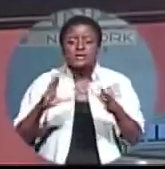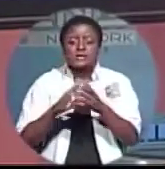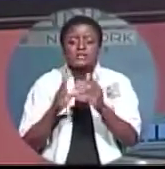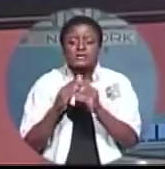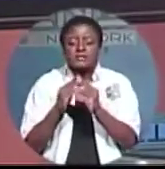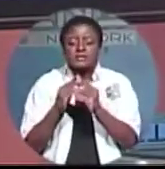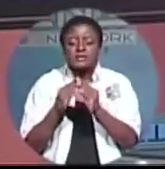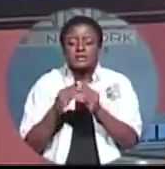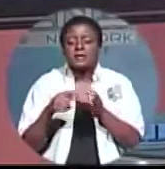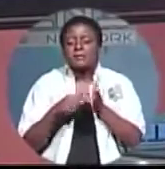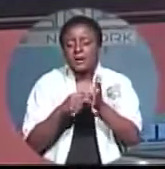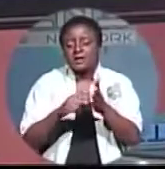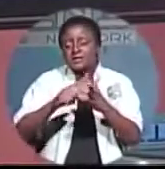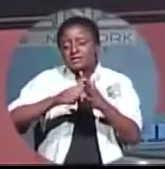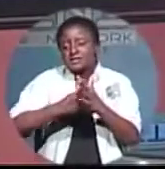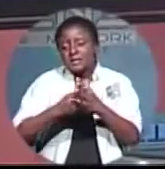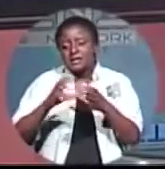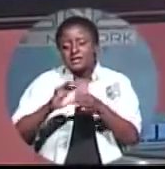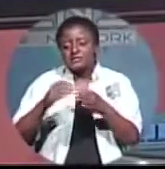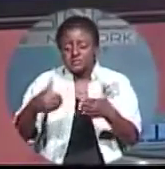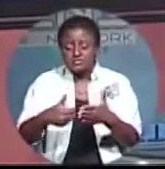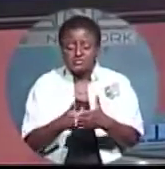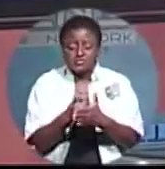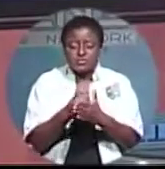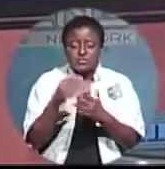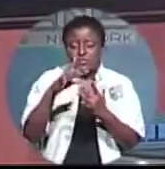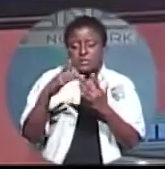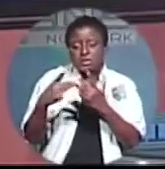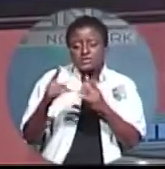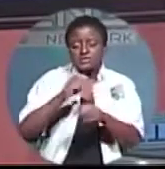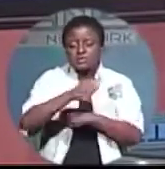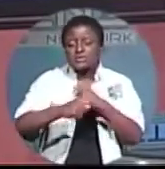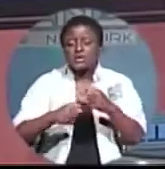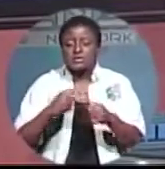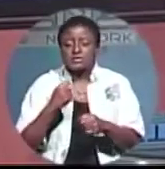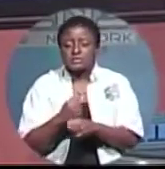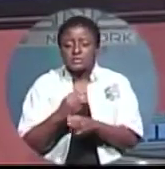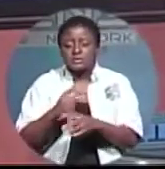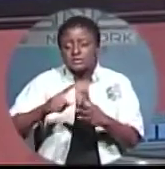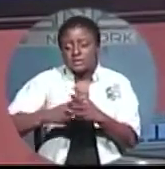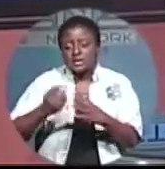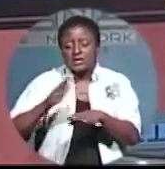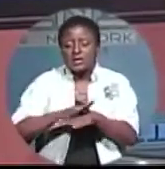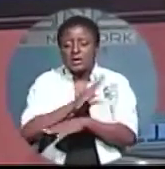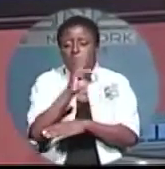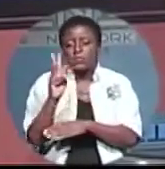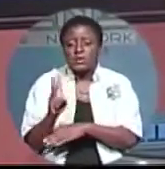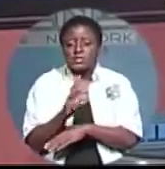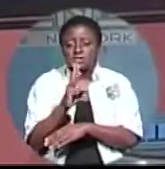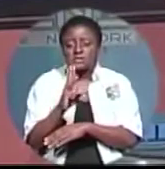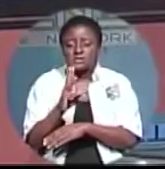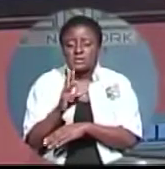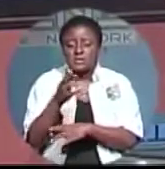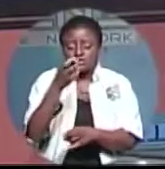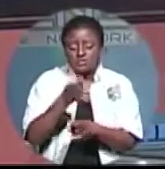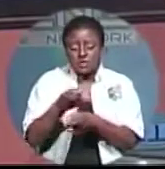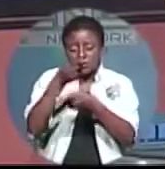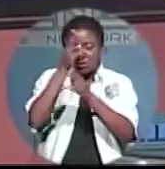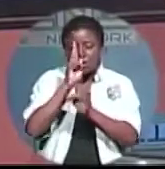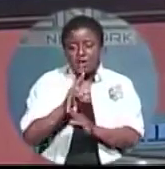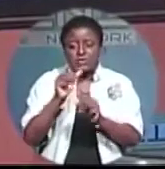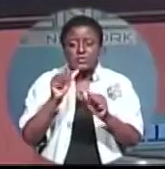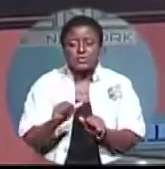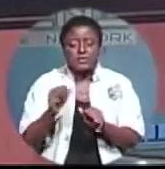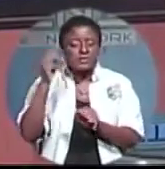term. The opening of Parliament takes place on Wednesday. At that time, the second-time Prime Minister, the Right Honorable